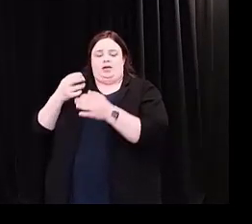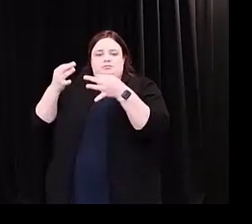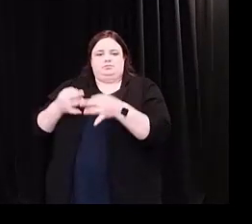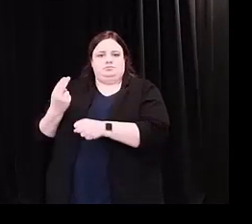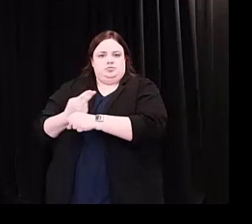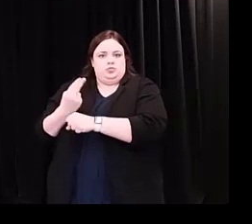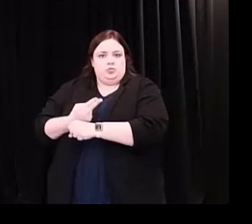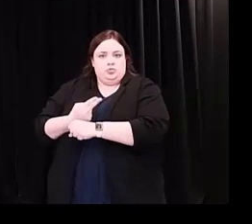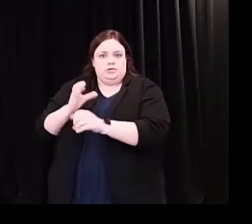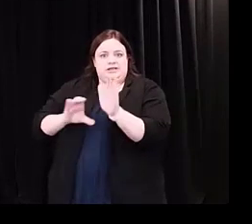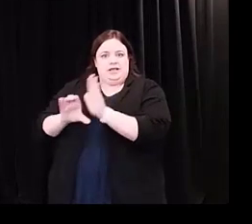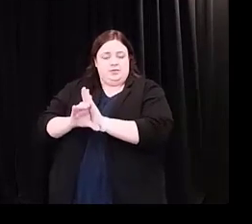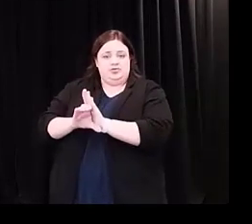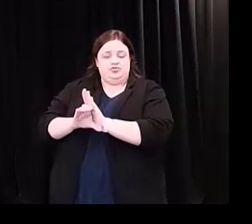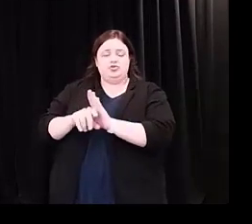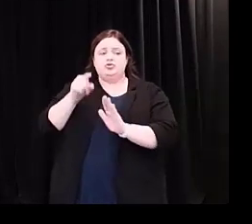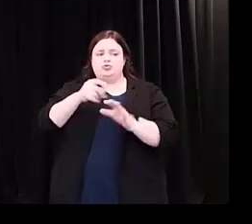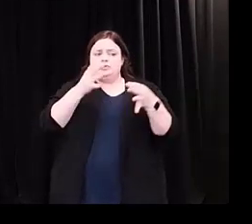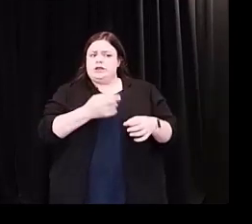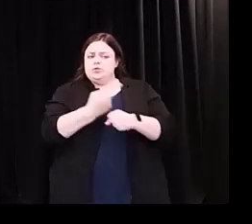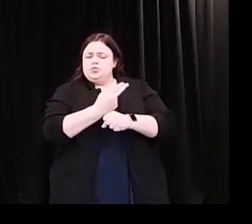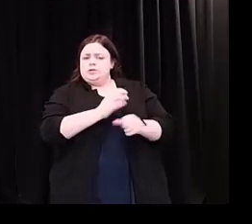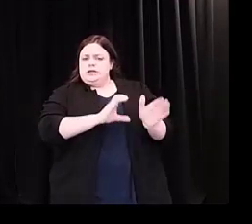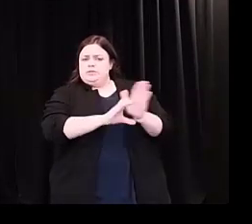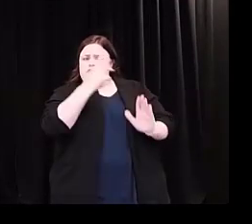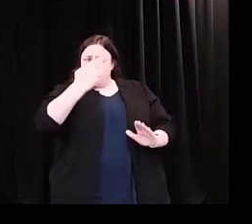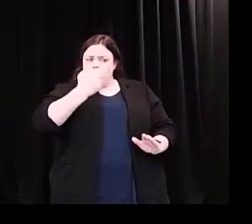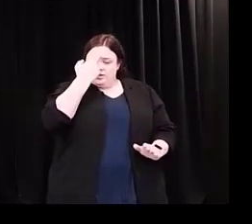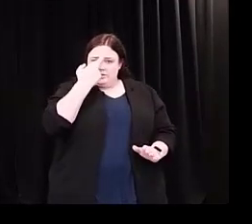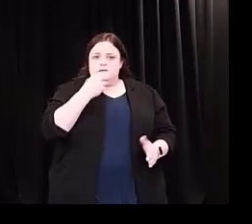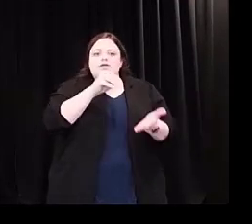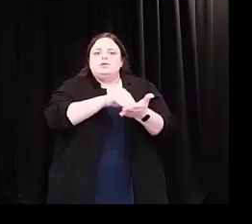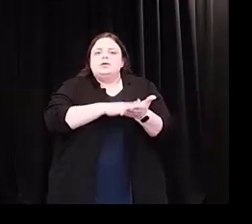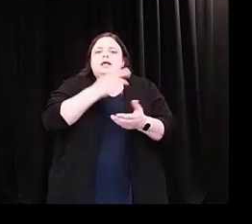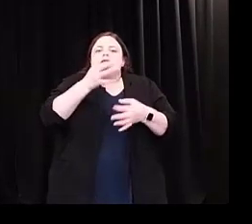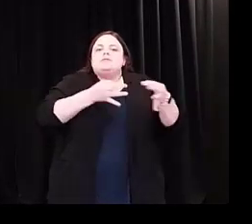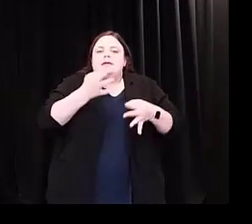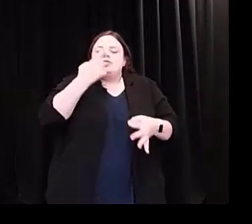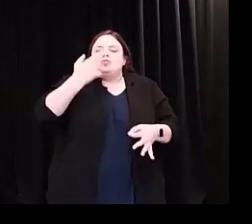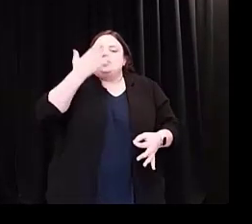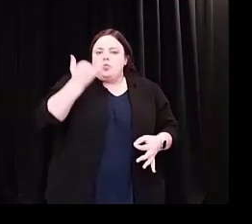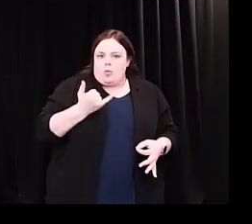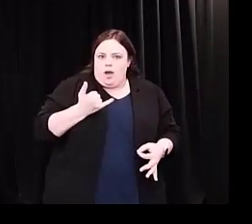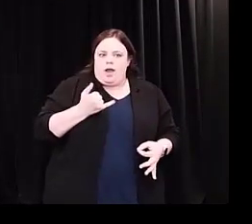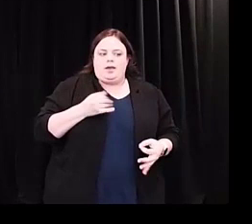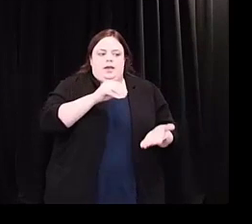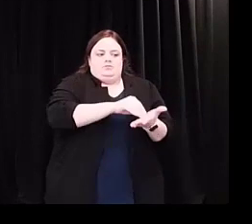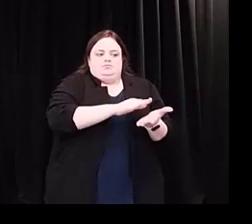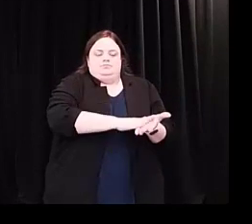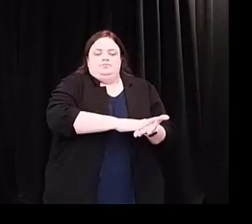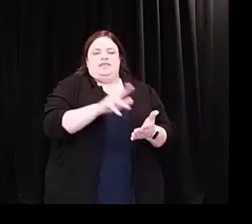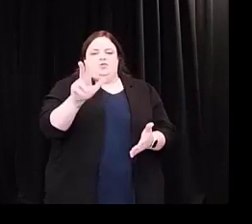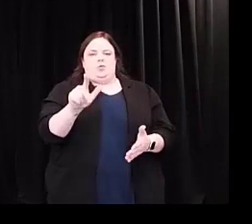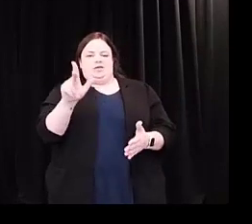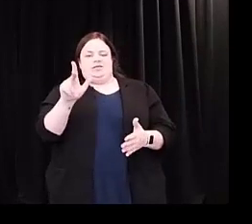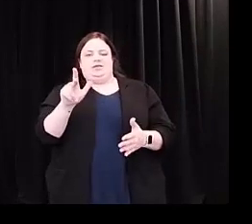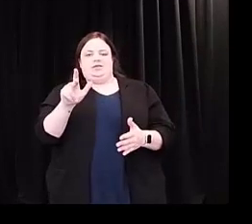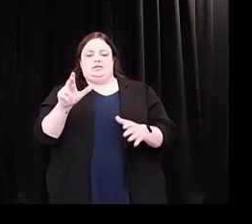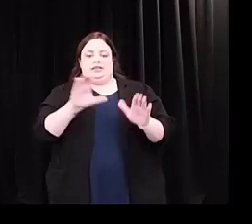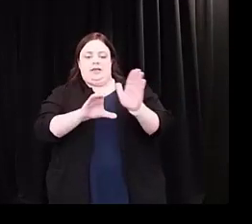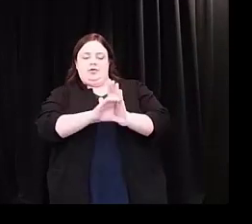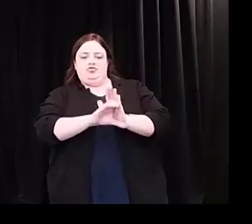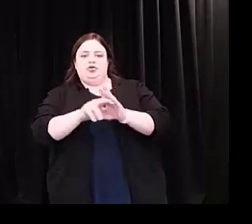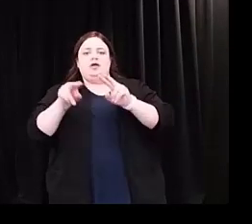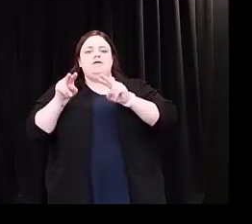chose the image for a reason, put why it's in that document, add that descriptive text. It's as simple as right-clicking the image, view